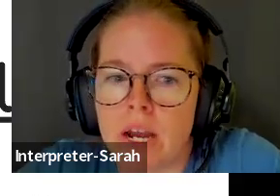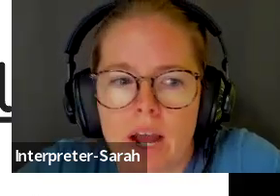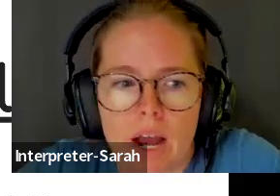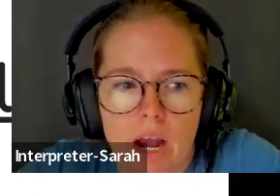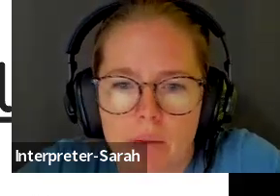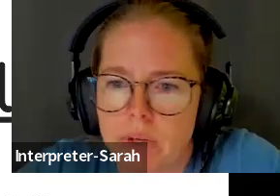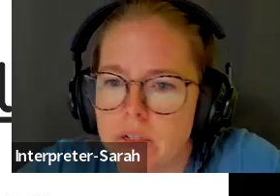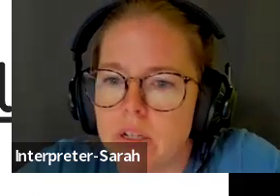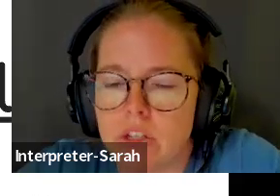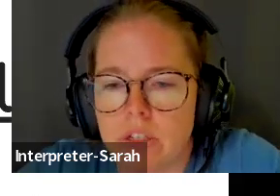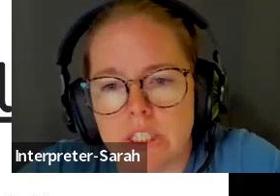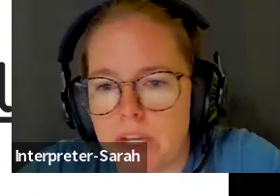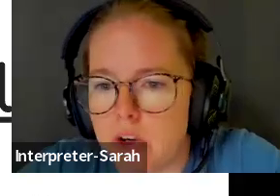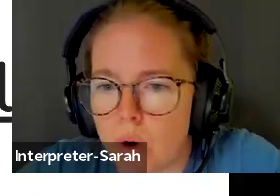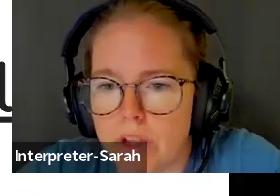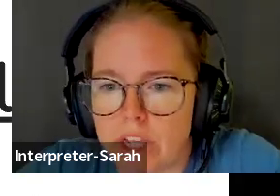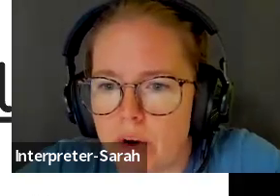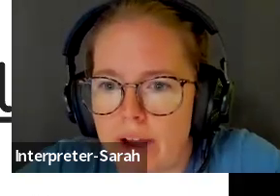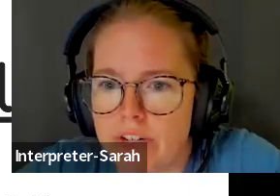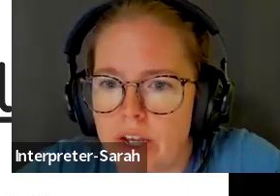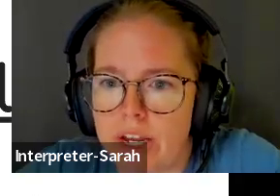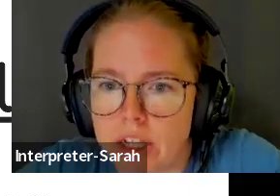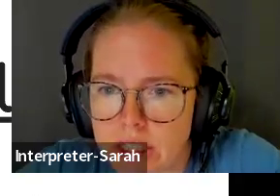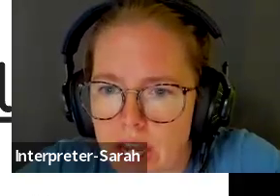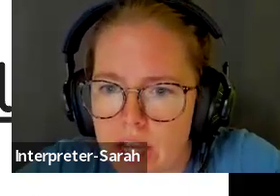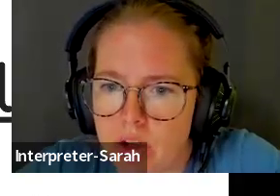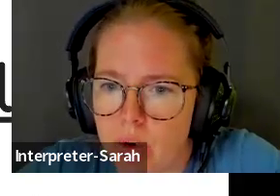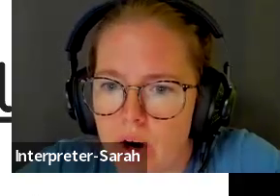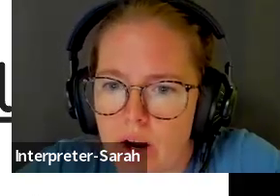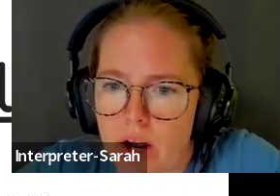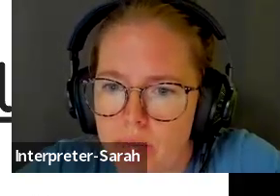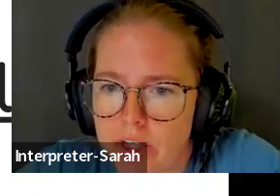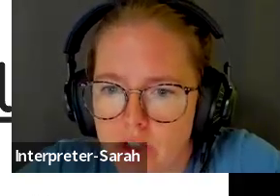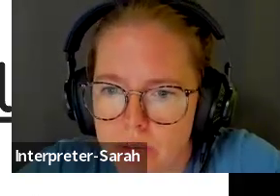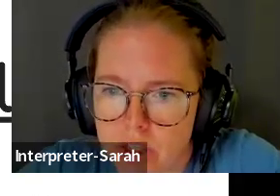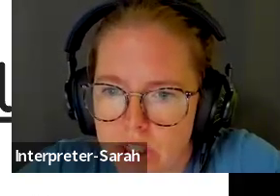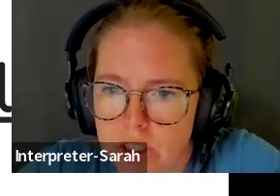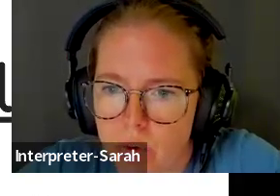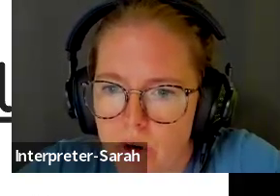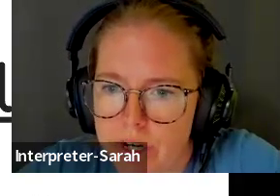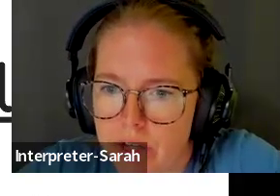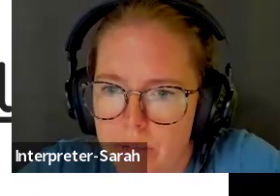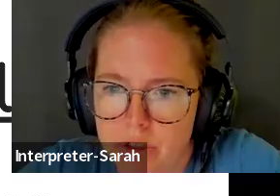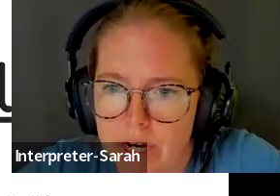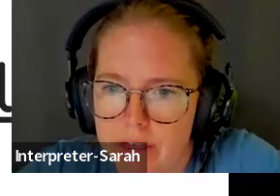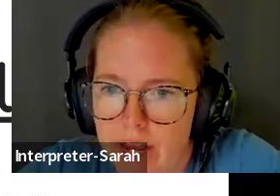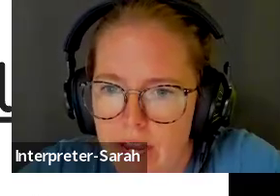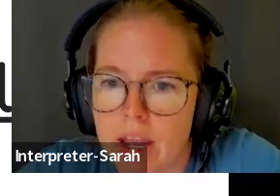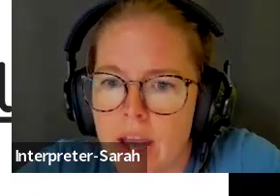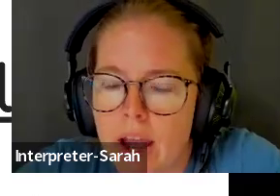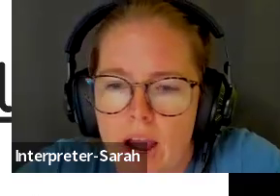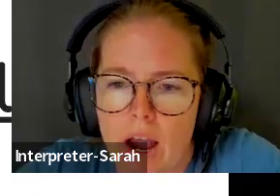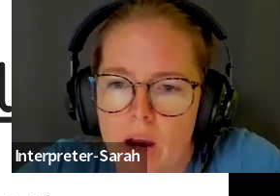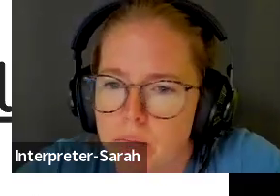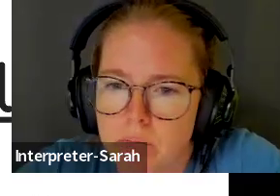possible. You speak normally. You don't have to enunciate your facial expressions or your lips or